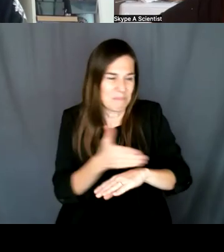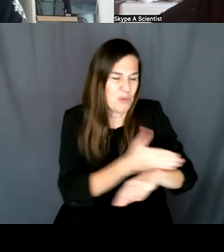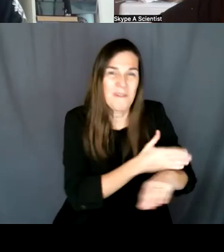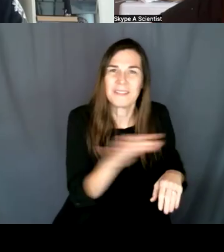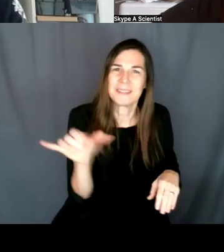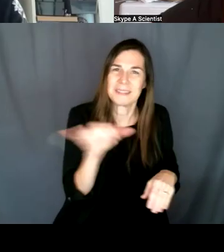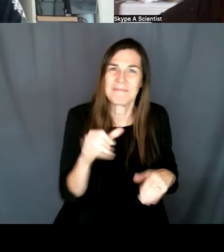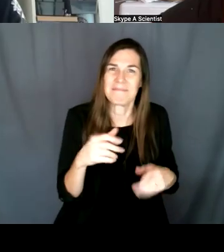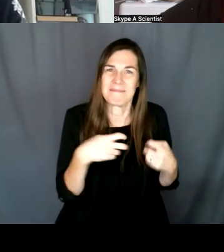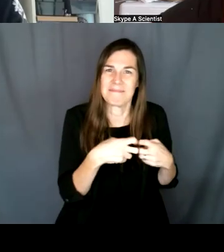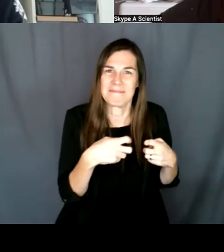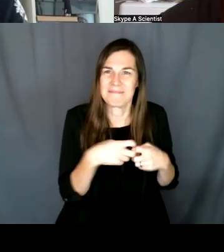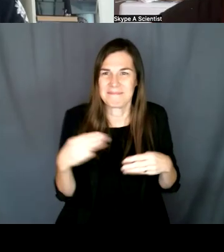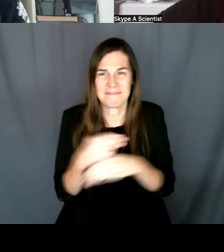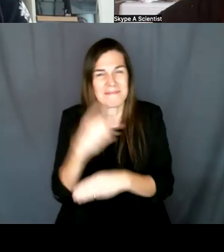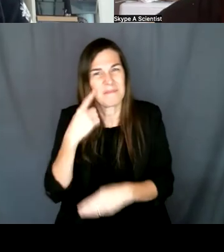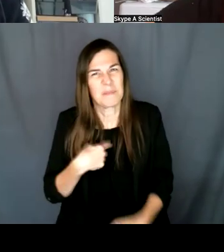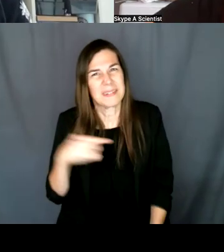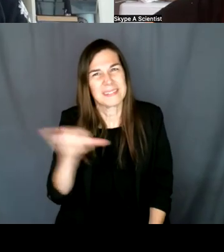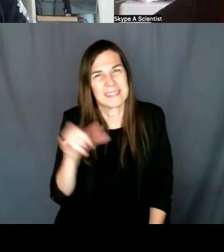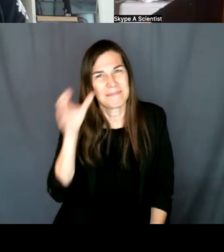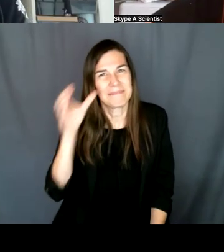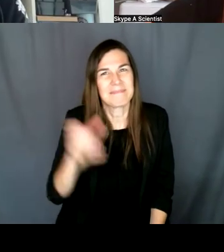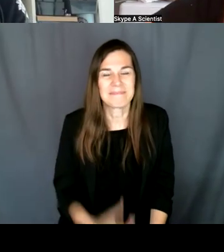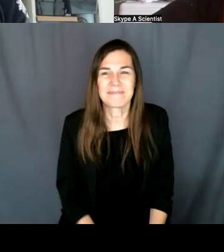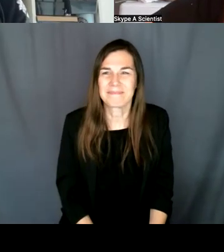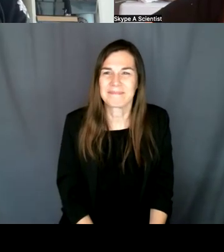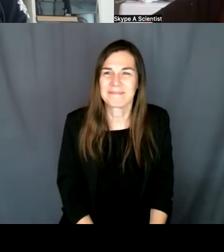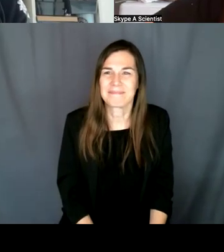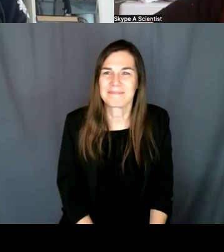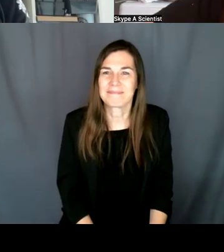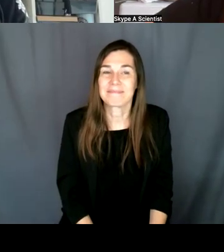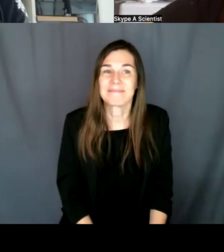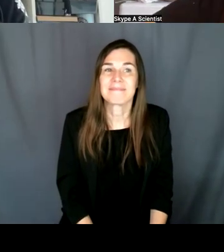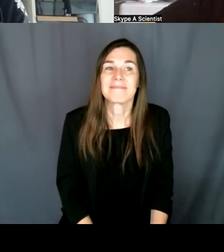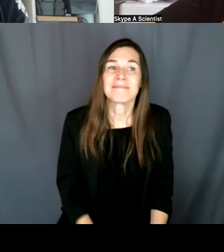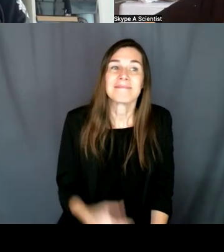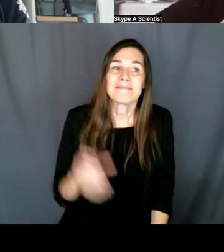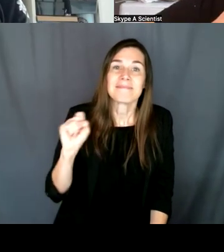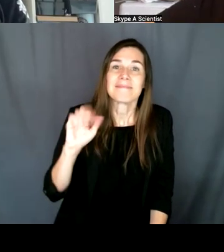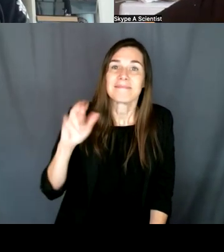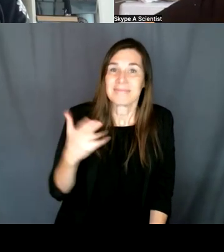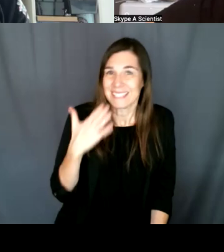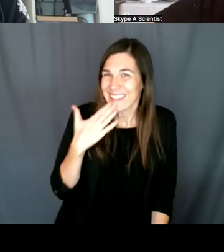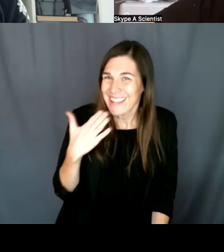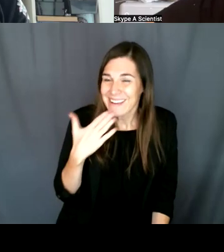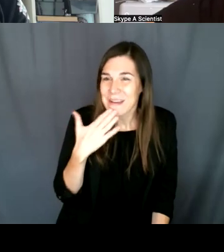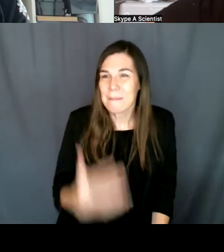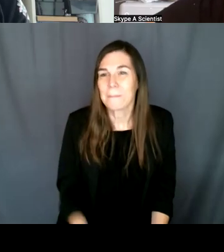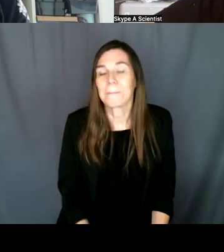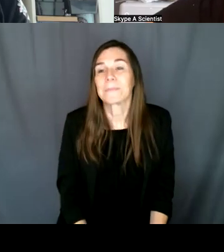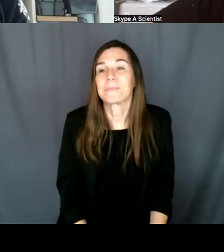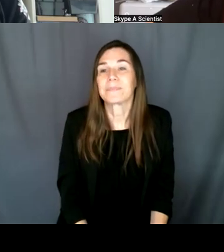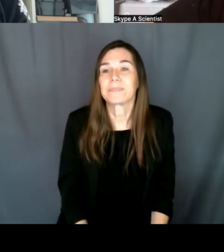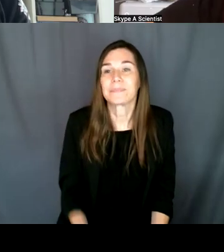math both were for me. Very cool. Thank you. Right. Our next question is from